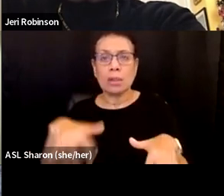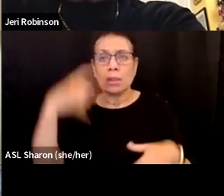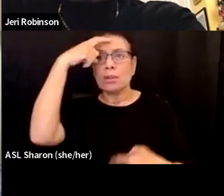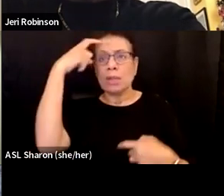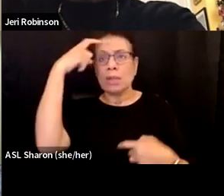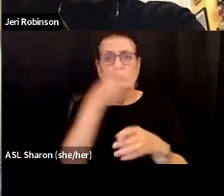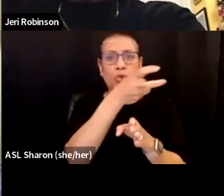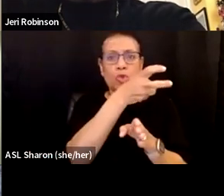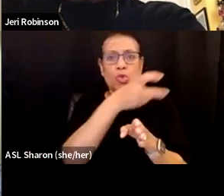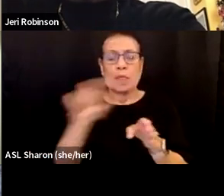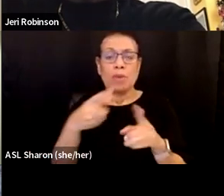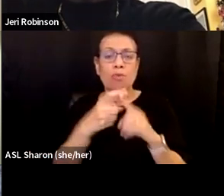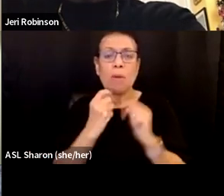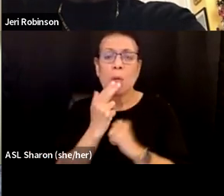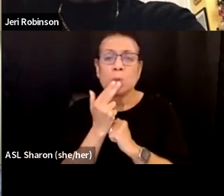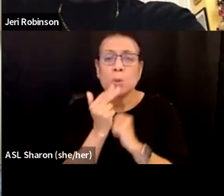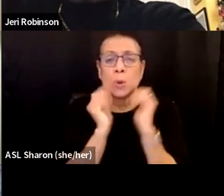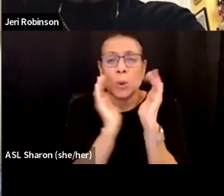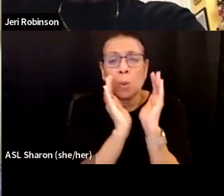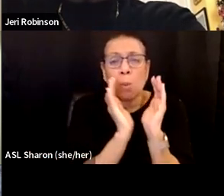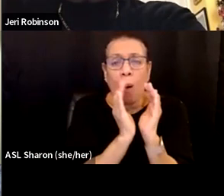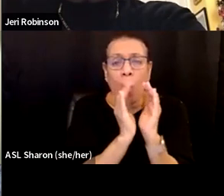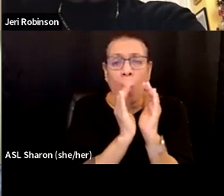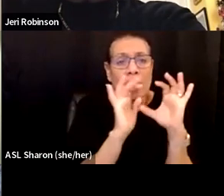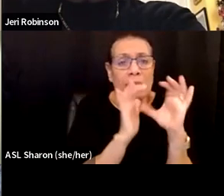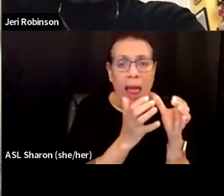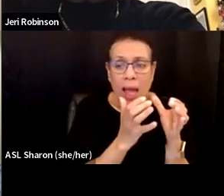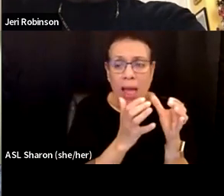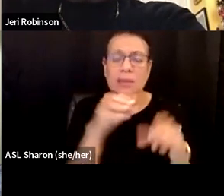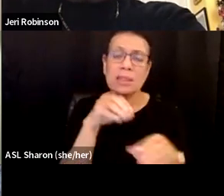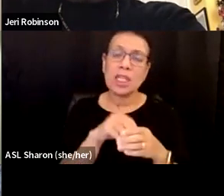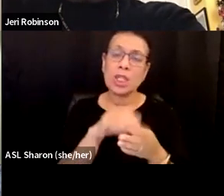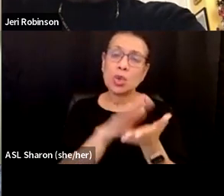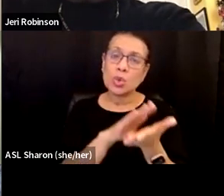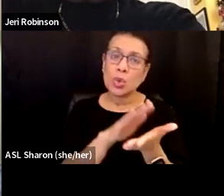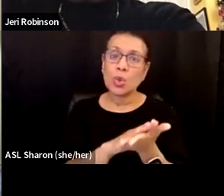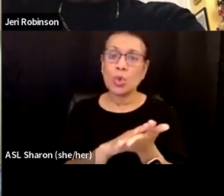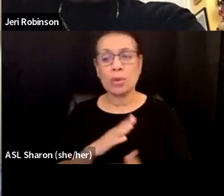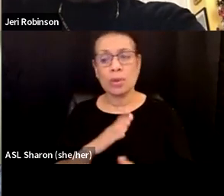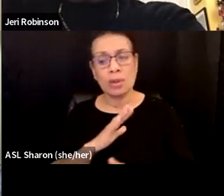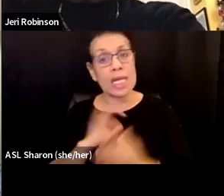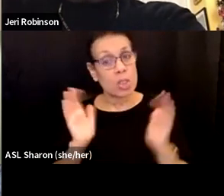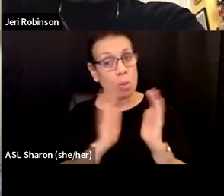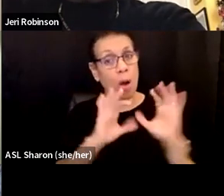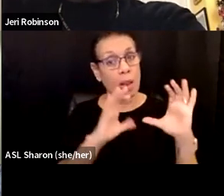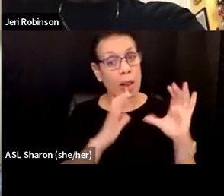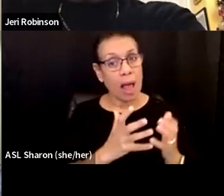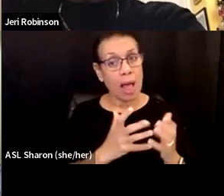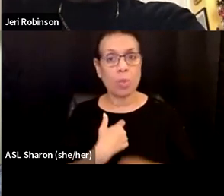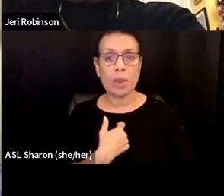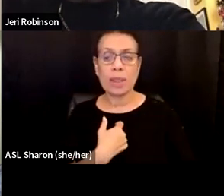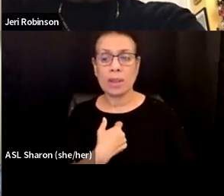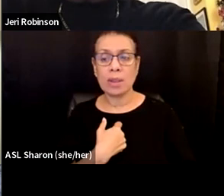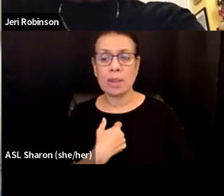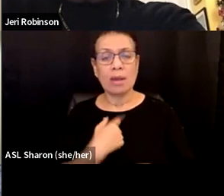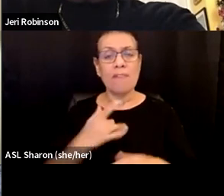transition from a tiny class at a school which is very small with a warm family